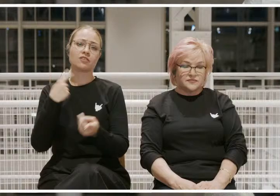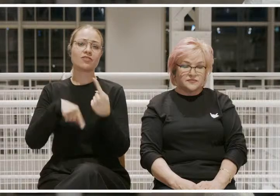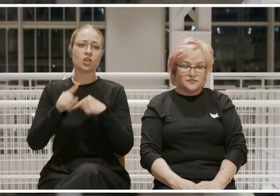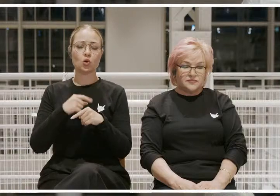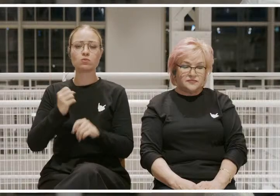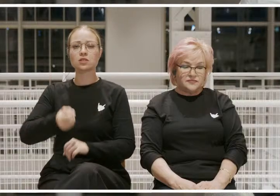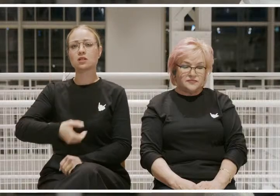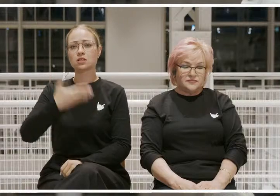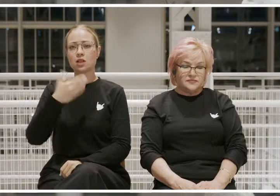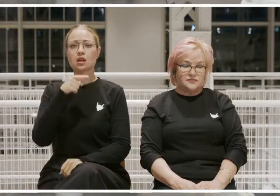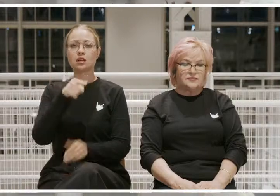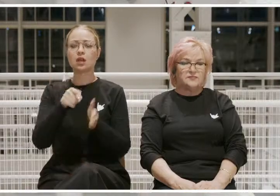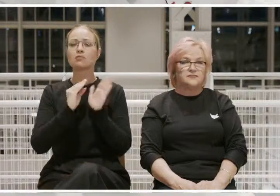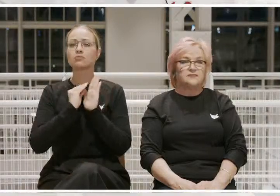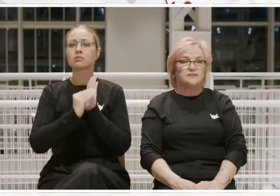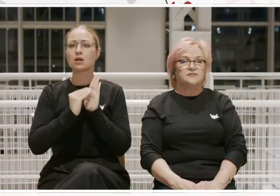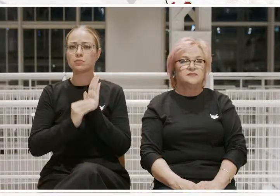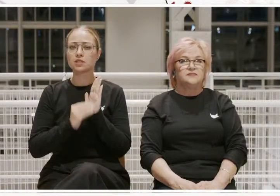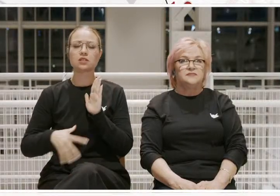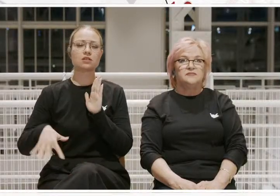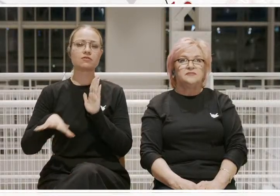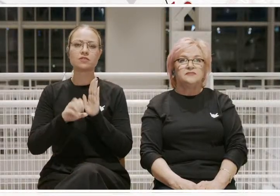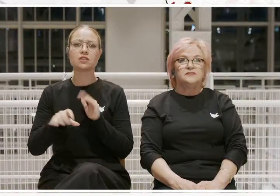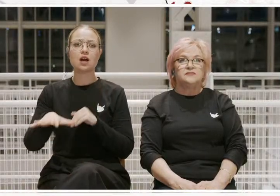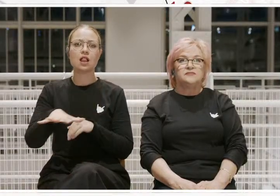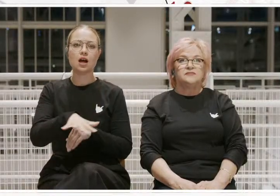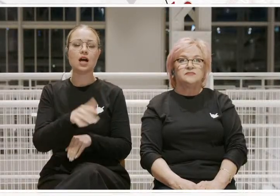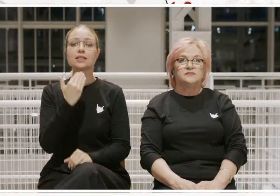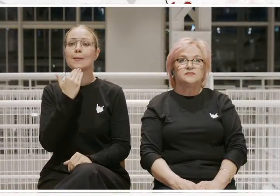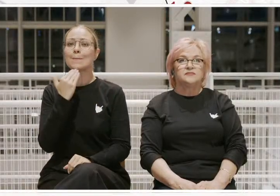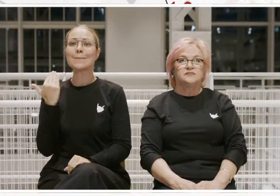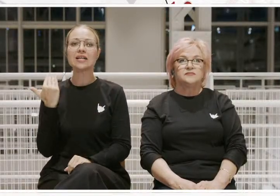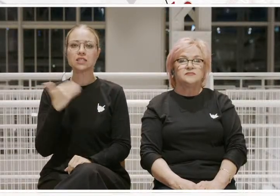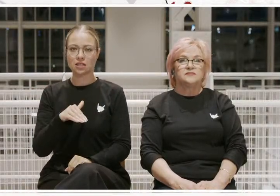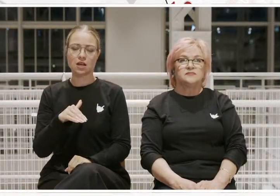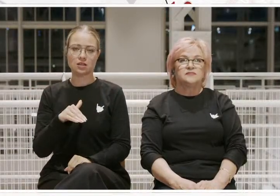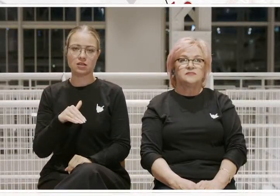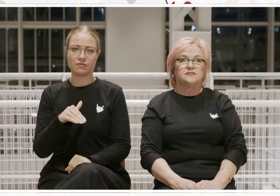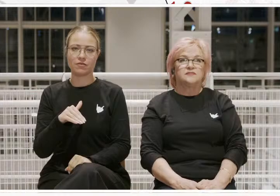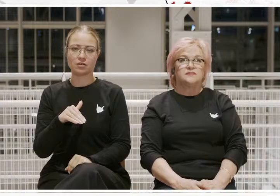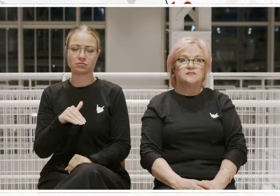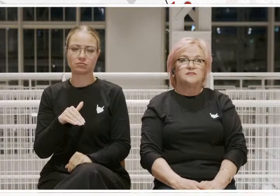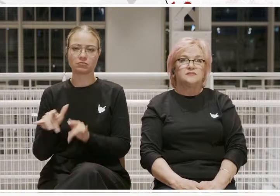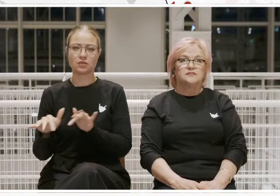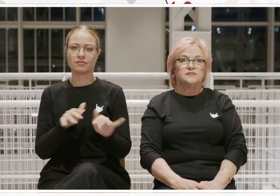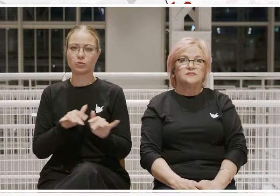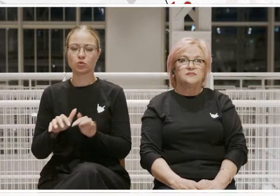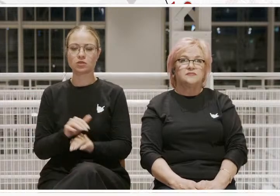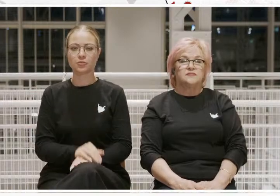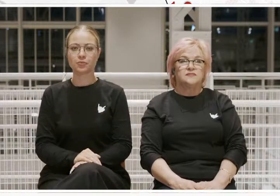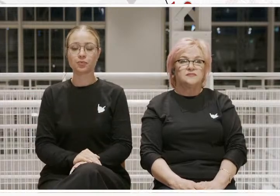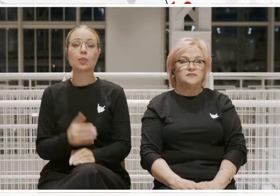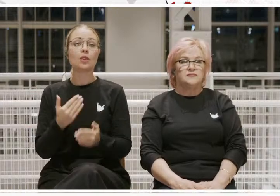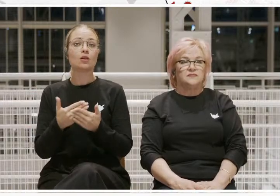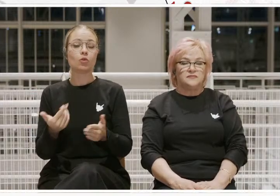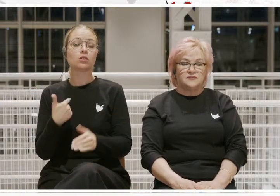edition, because I would like to highlight something which I find